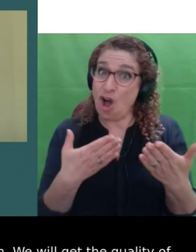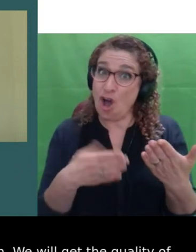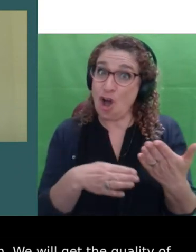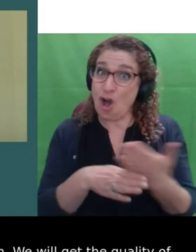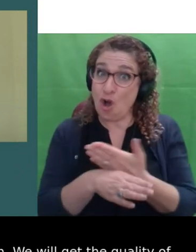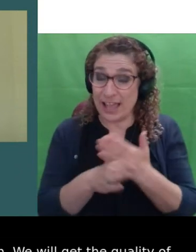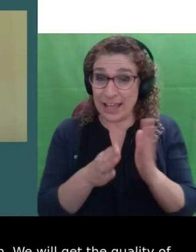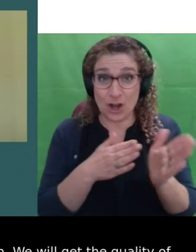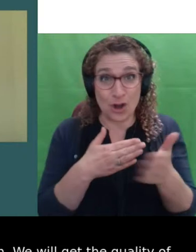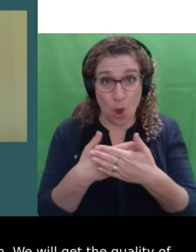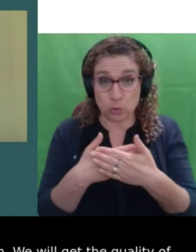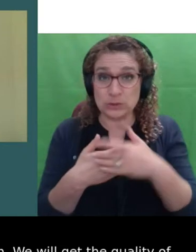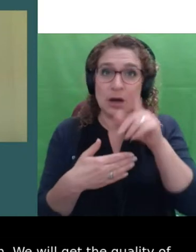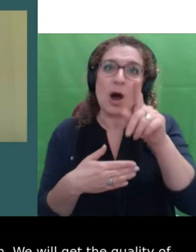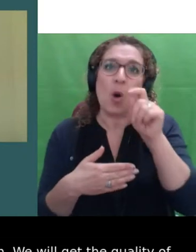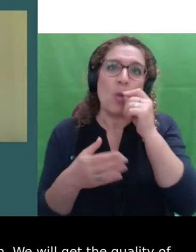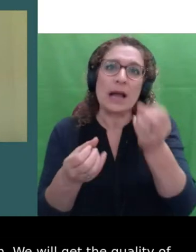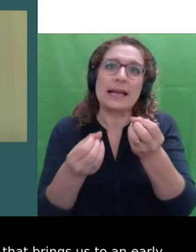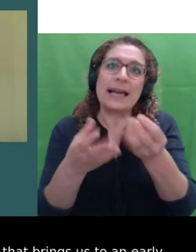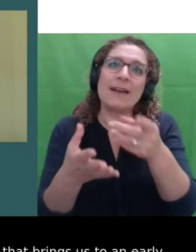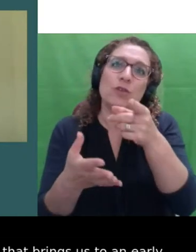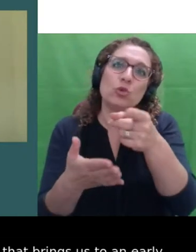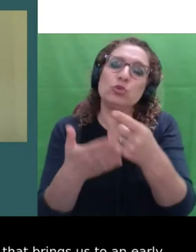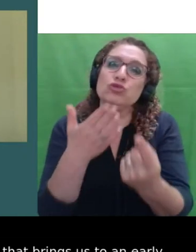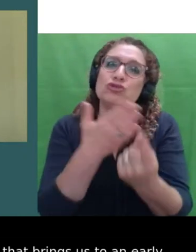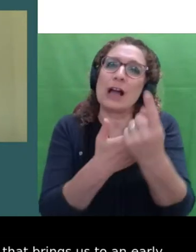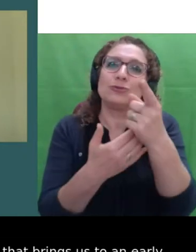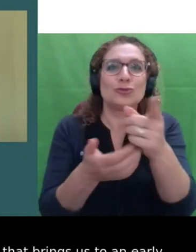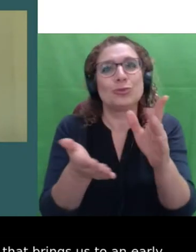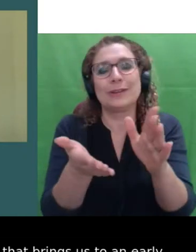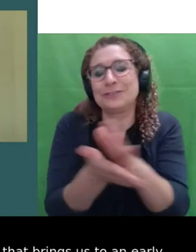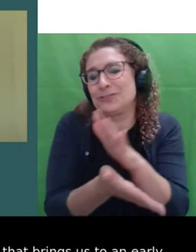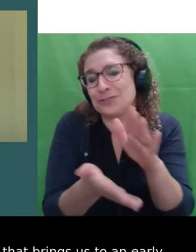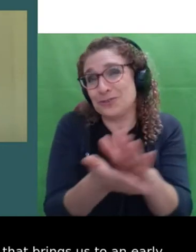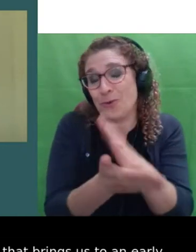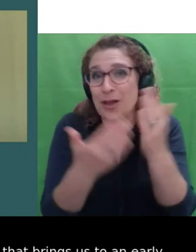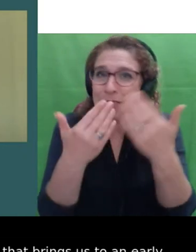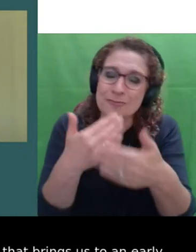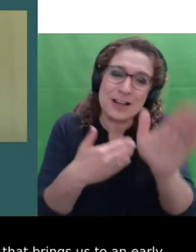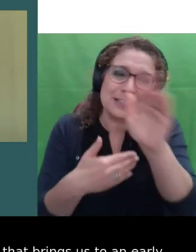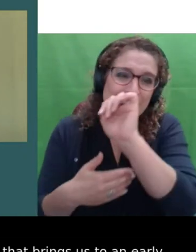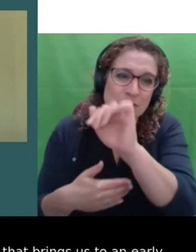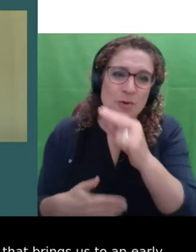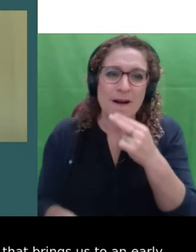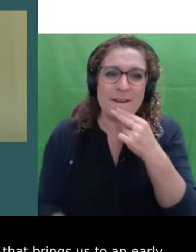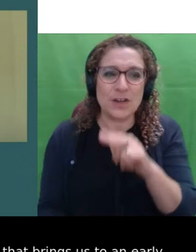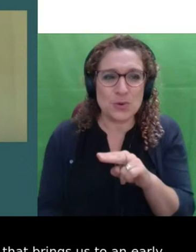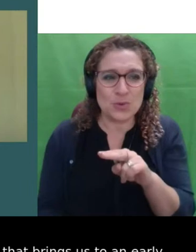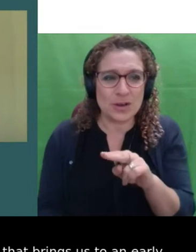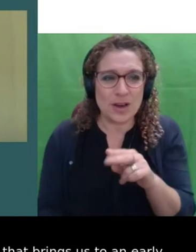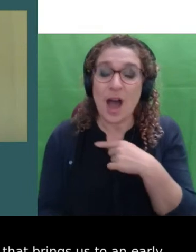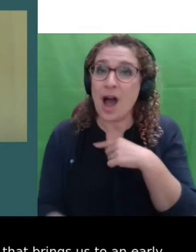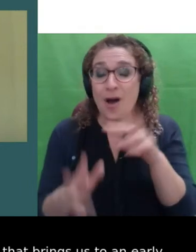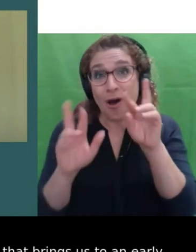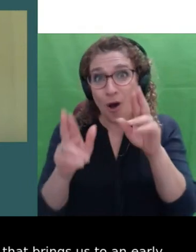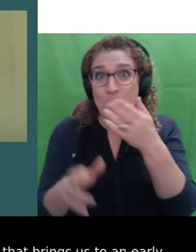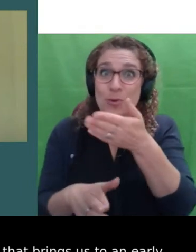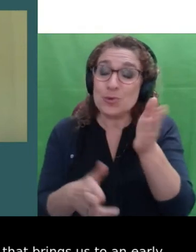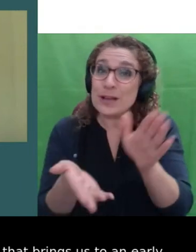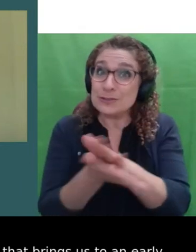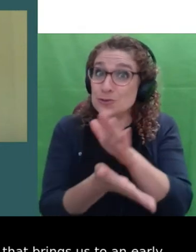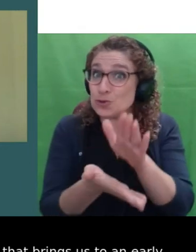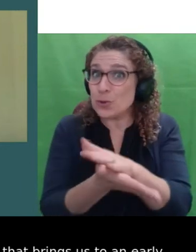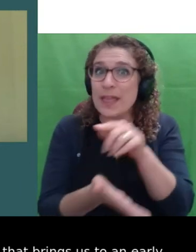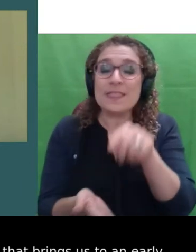um that will give you the chance to um enjoy the rest of your afternoon i hope that you've enjoyed this afternoon's